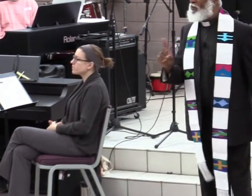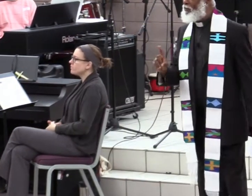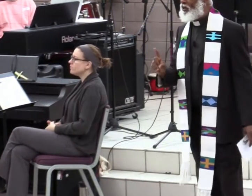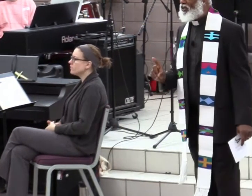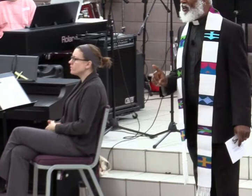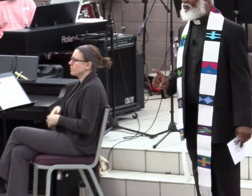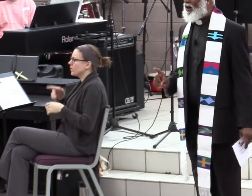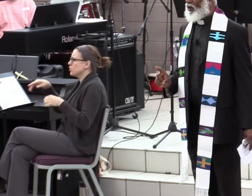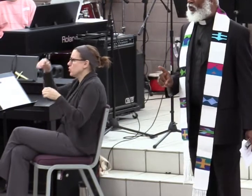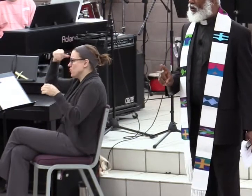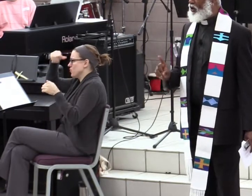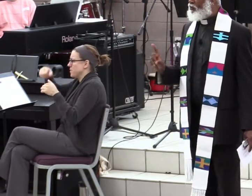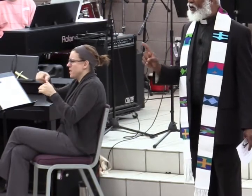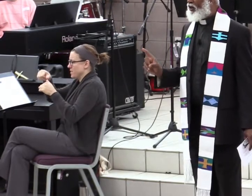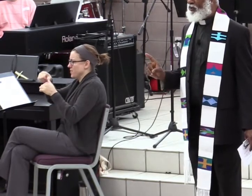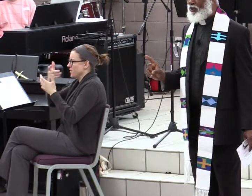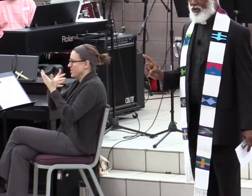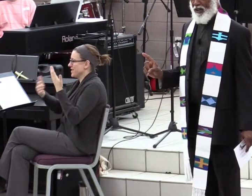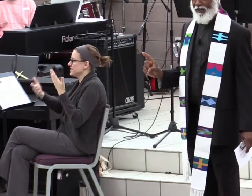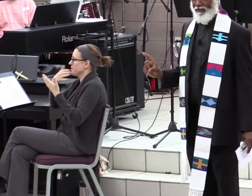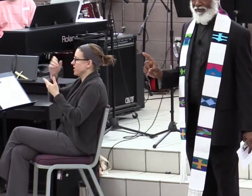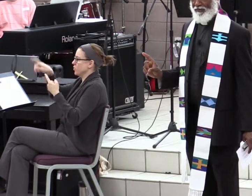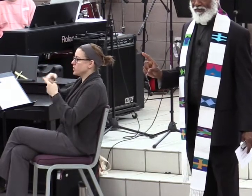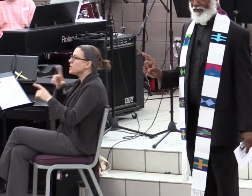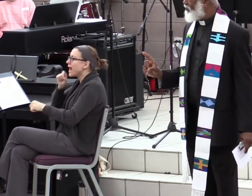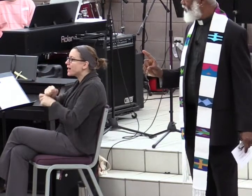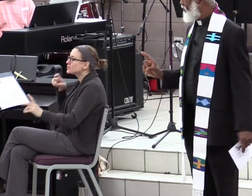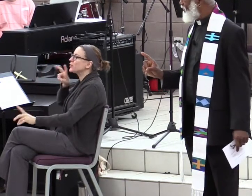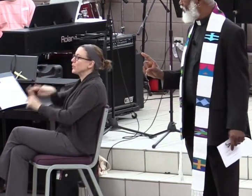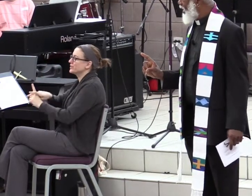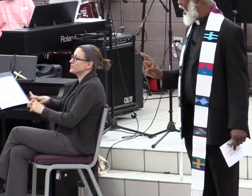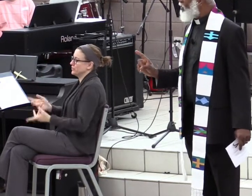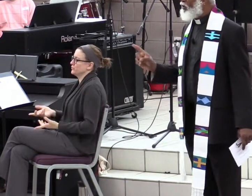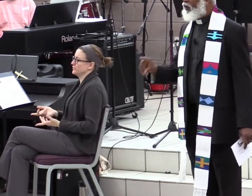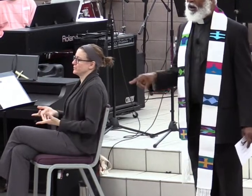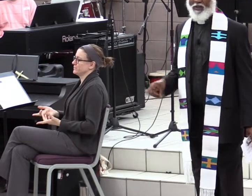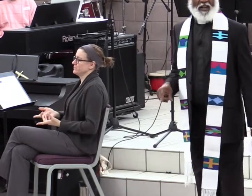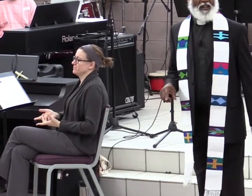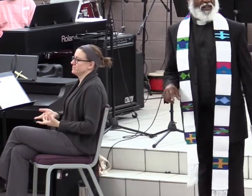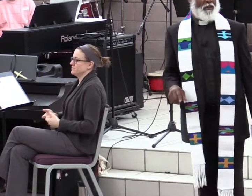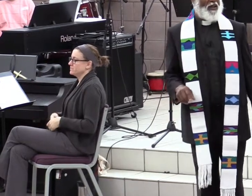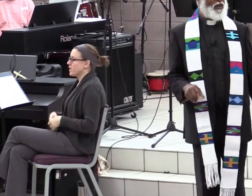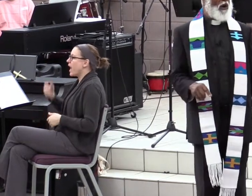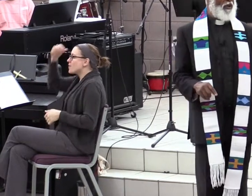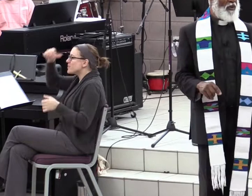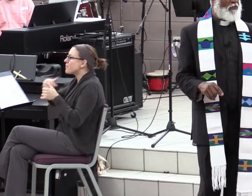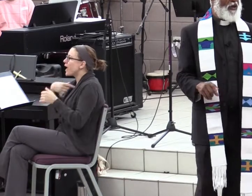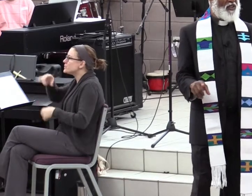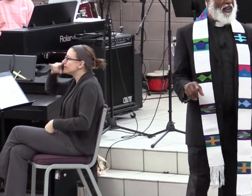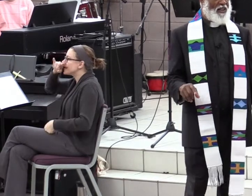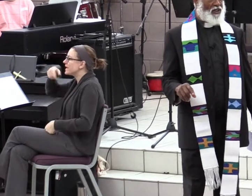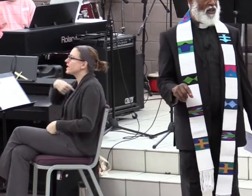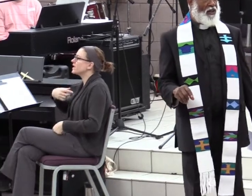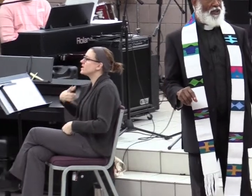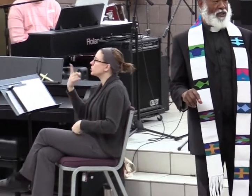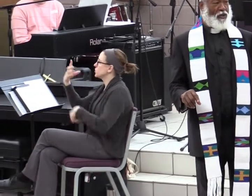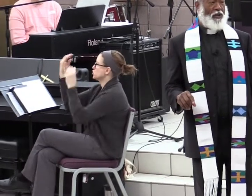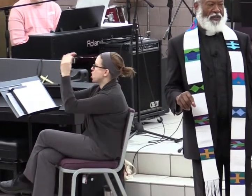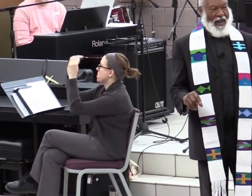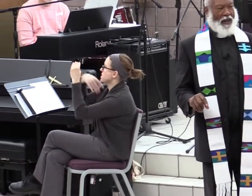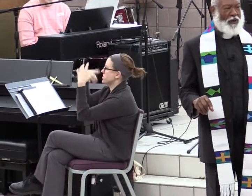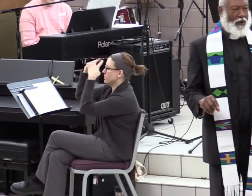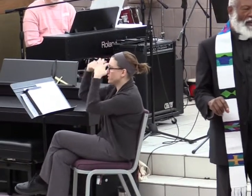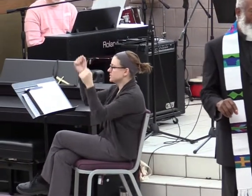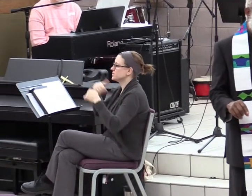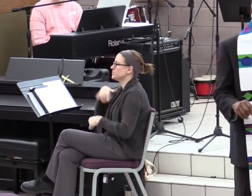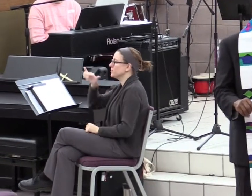you remember stuff better when you can put it to music. I remember when I was a kid, somebody taught me the presidents to the tune